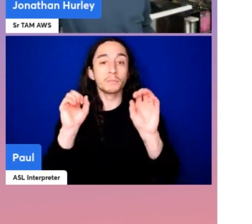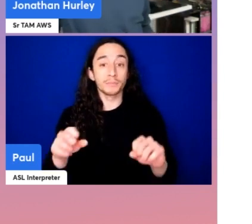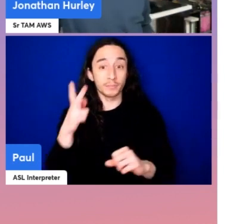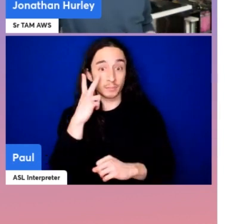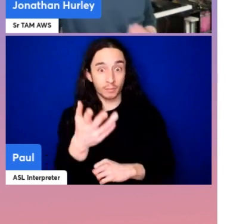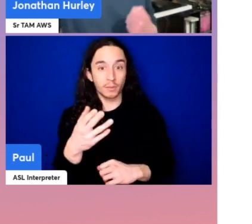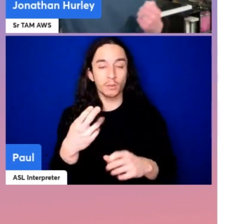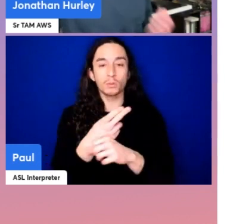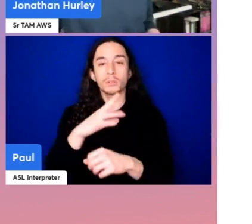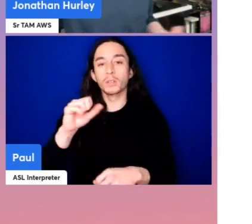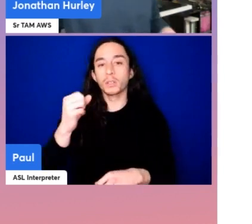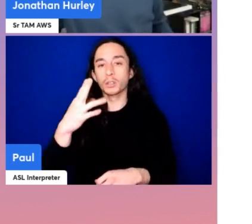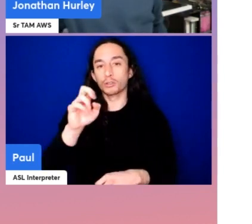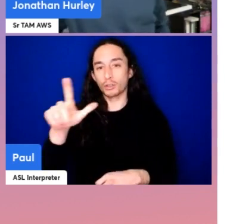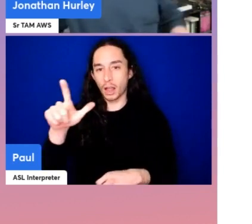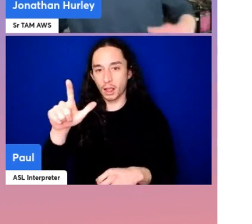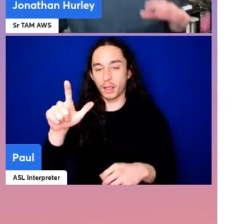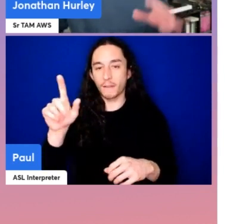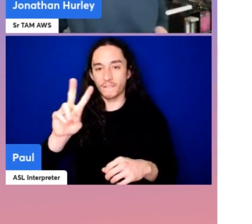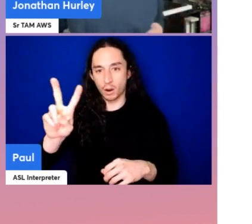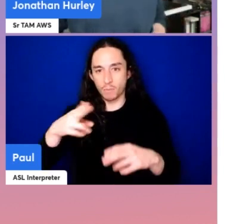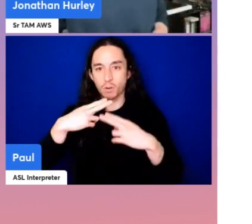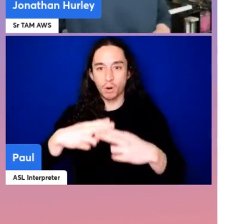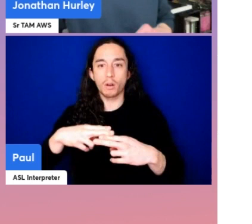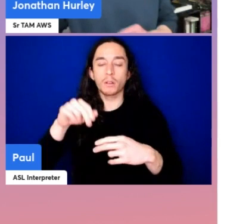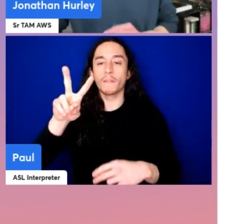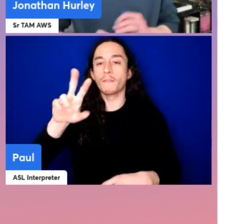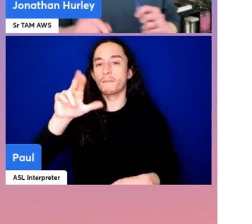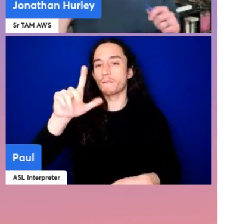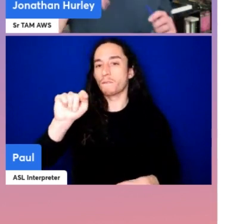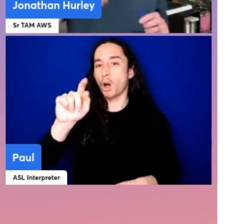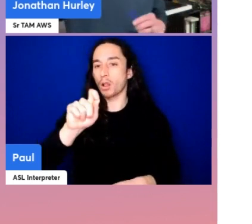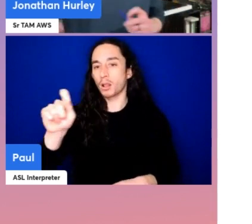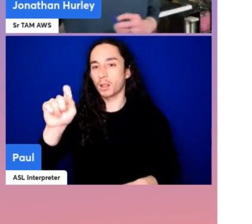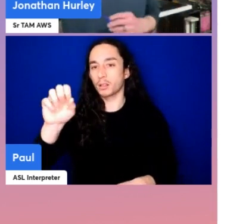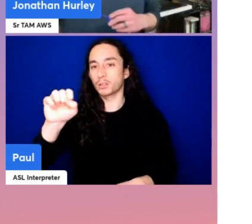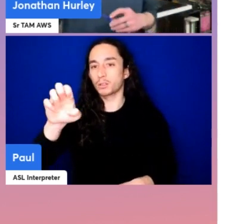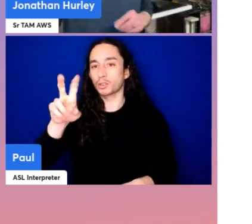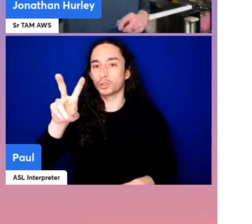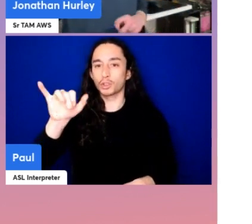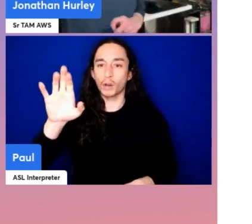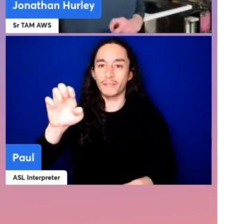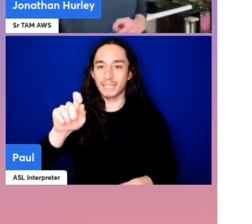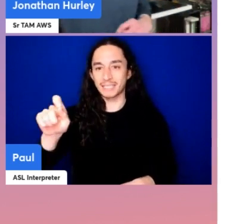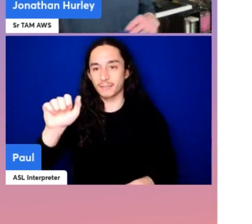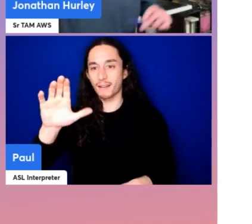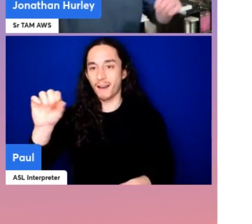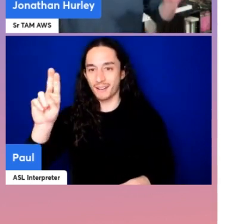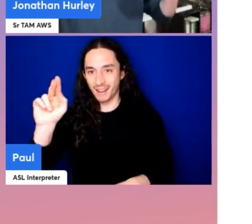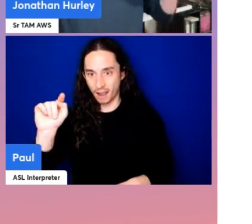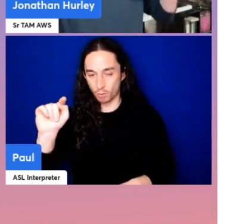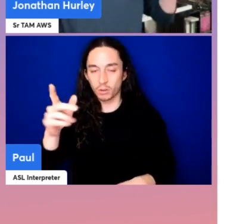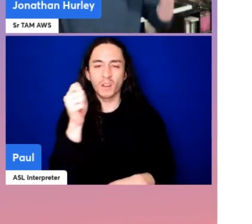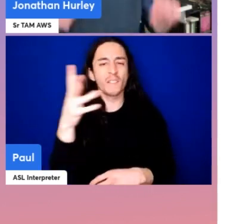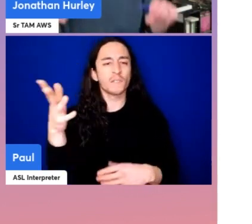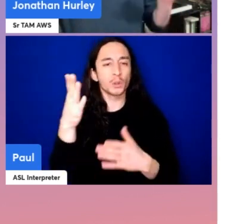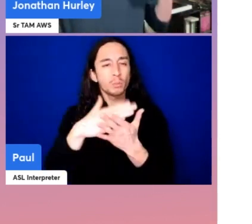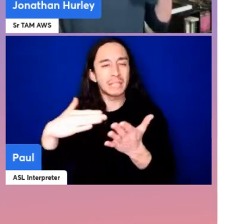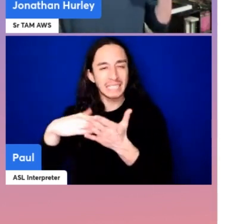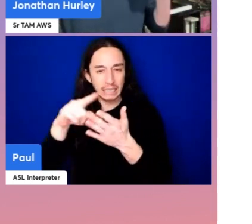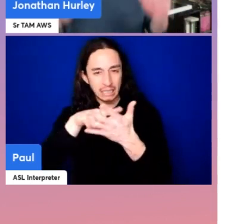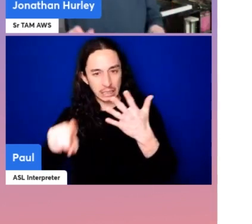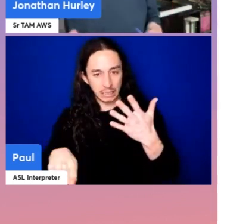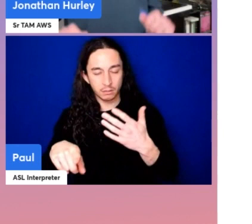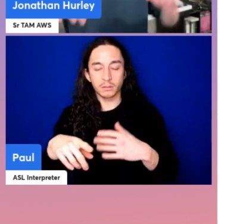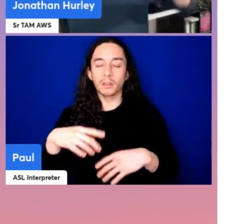shell variable called Vault Service Account. The reason for that is because there are a few pieces, and this is one of them, that it is